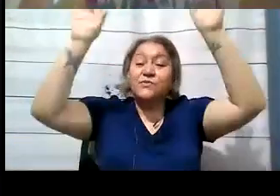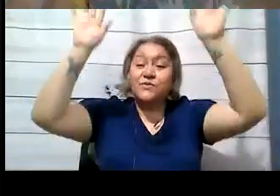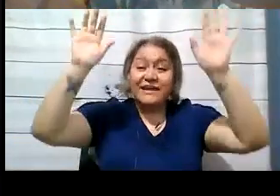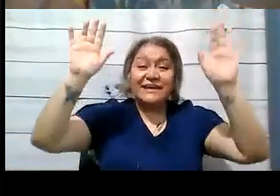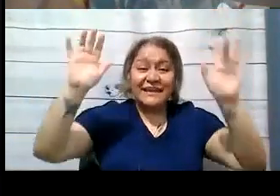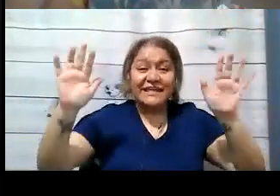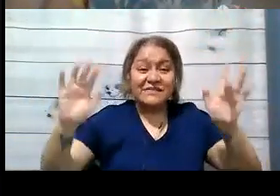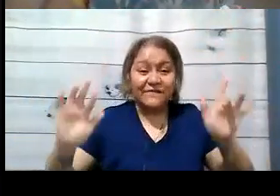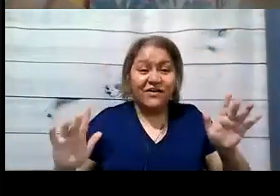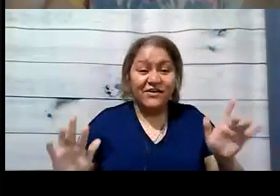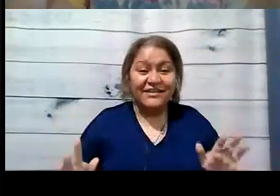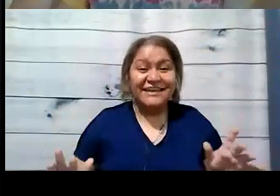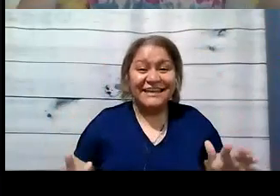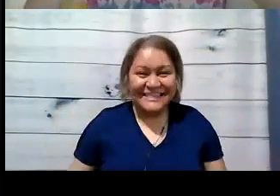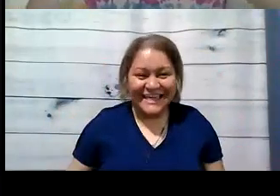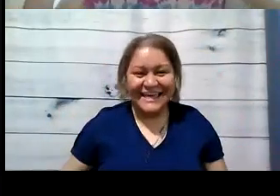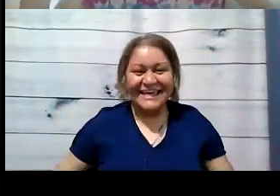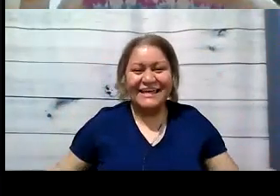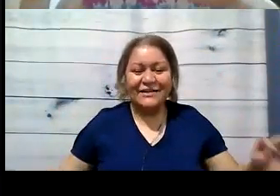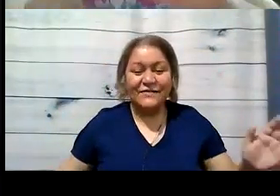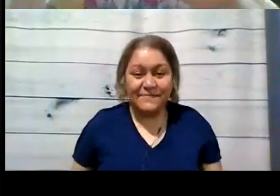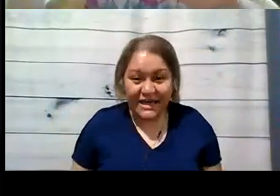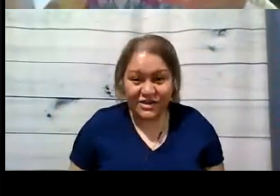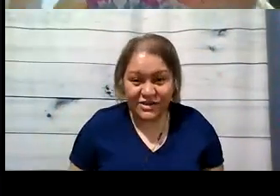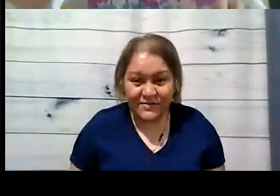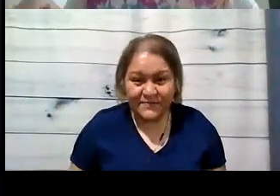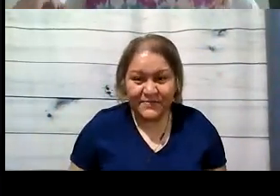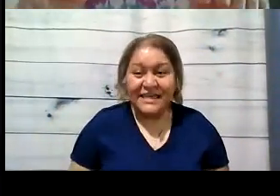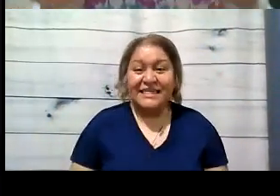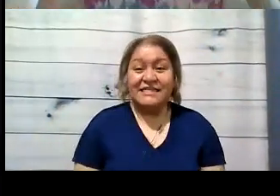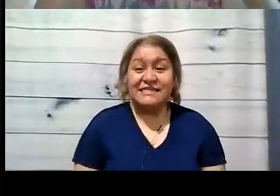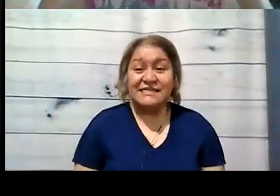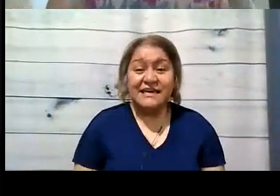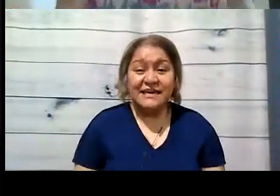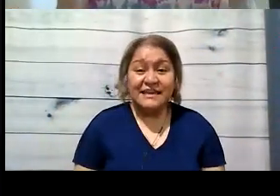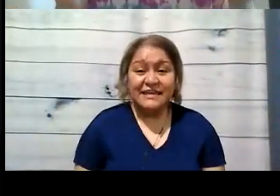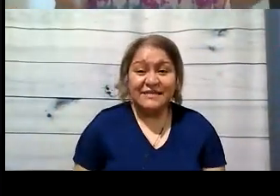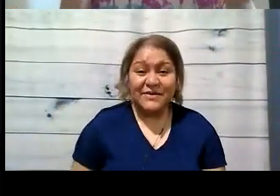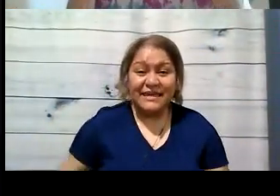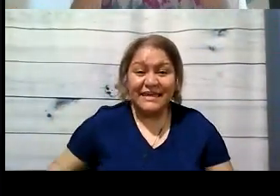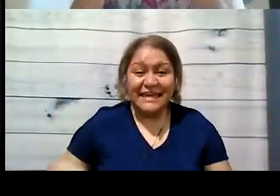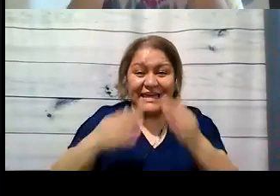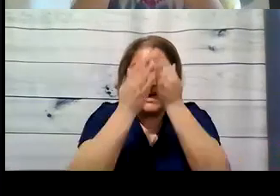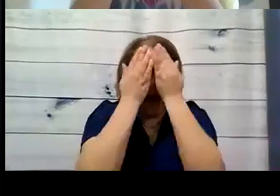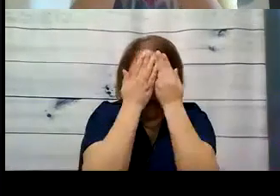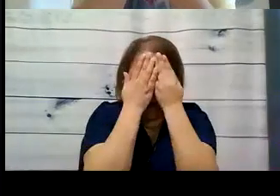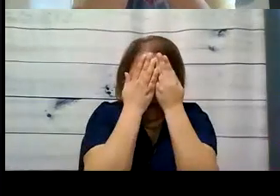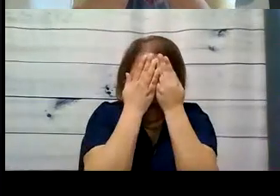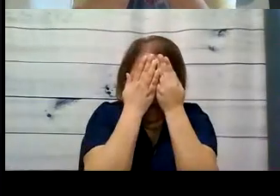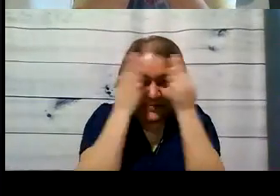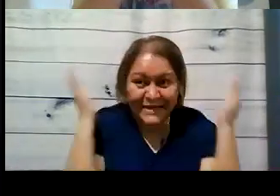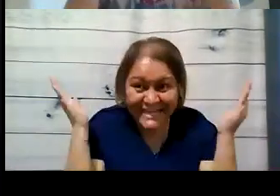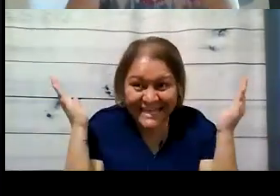Pitter patter. Rain is falling down, splash. Then sun is peeking